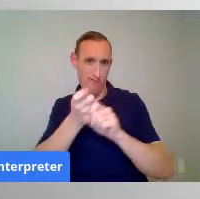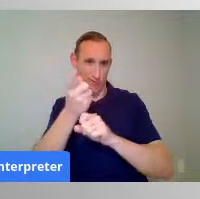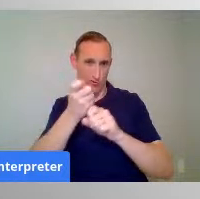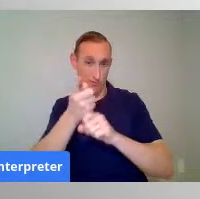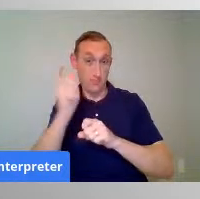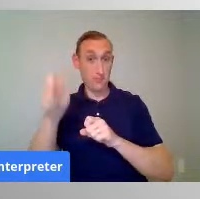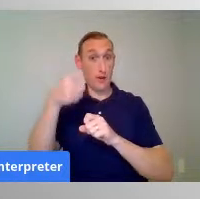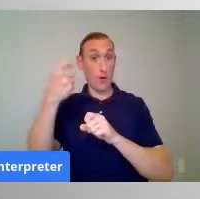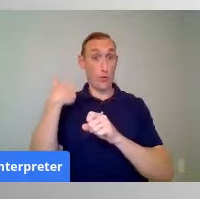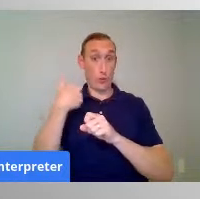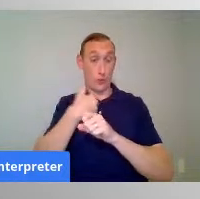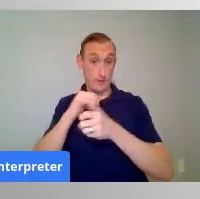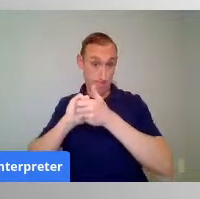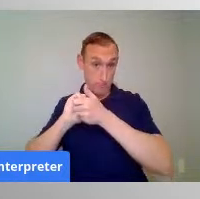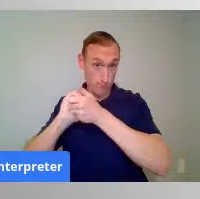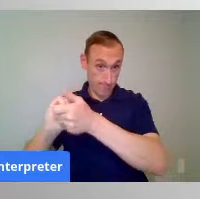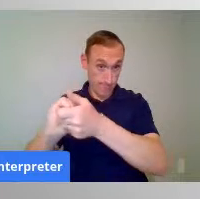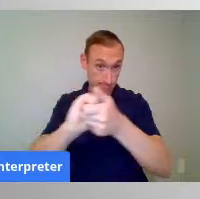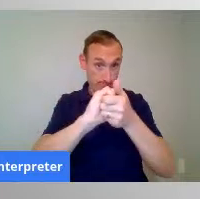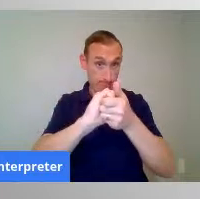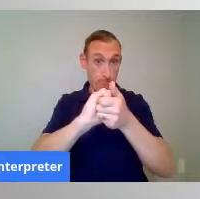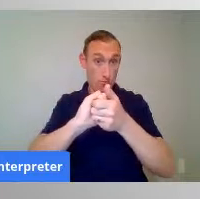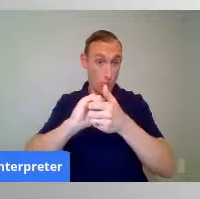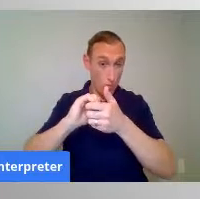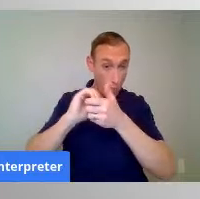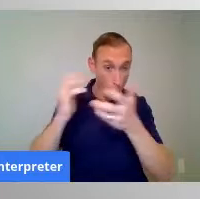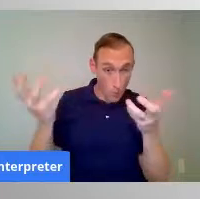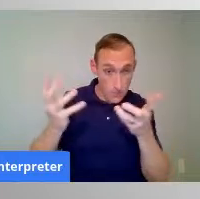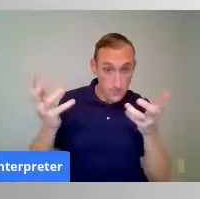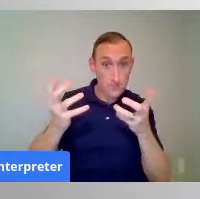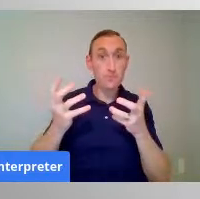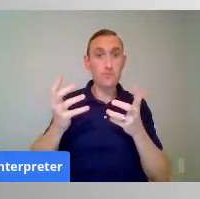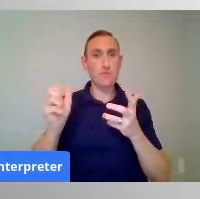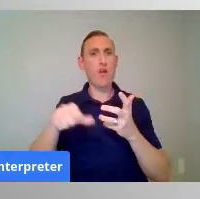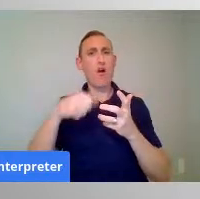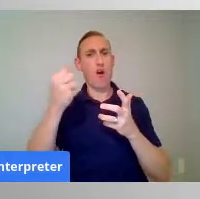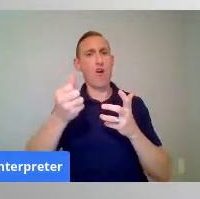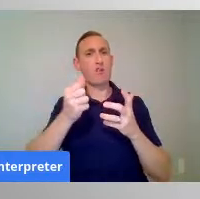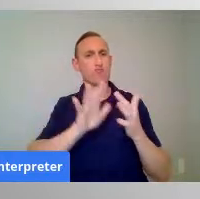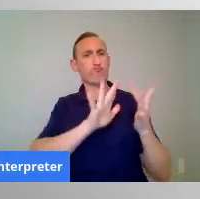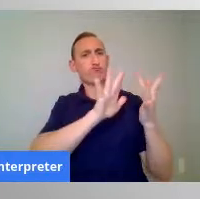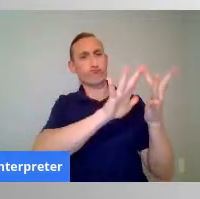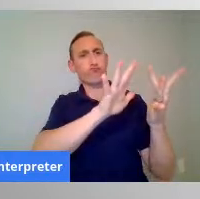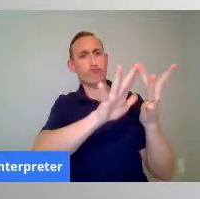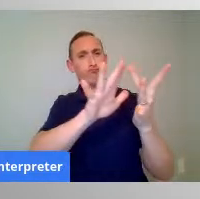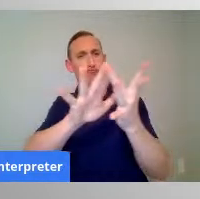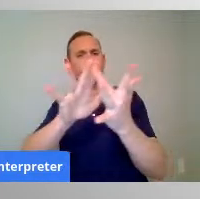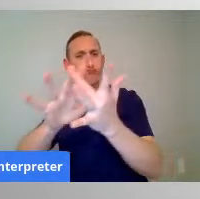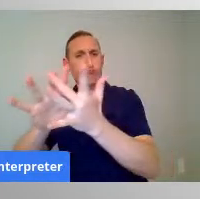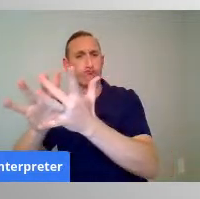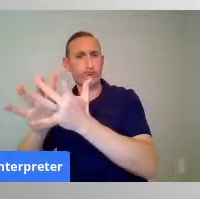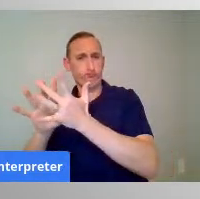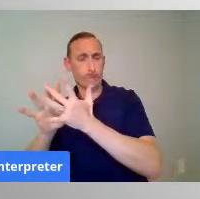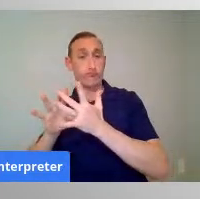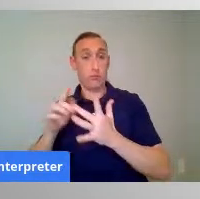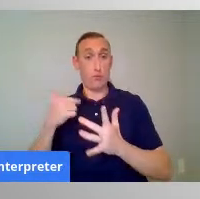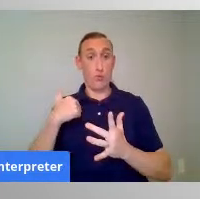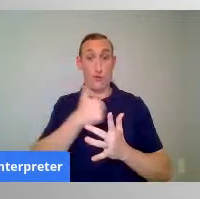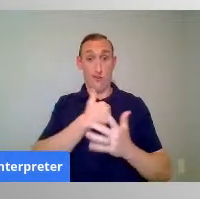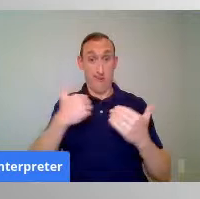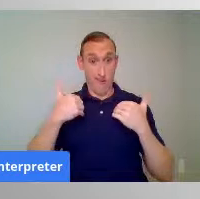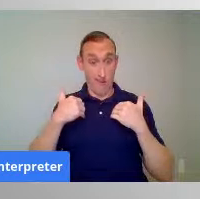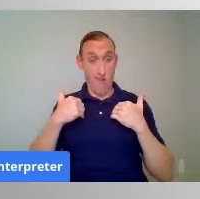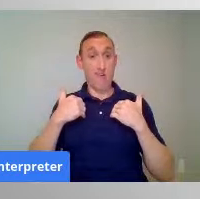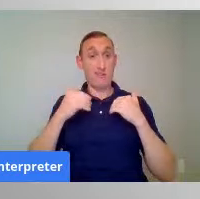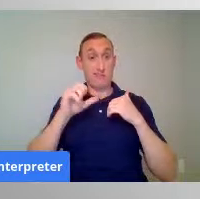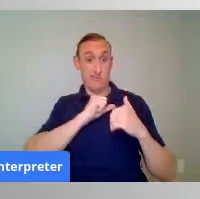together collaboratively is through some outreach opportunities. We have staff that actually goes out to open